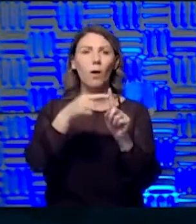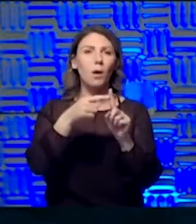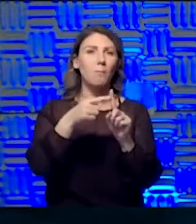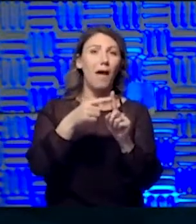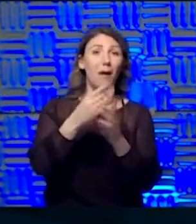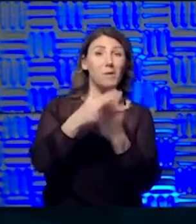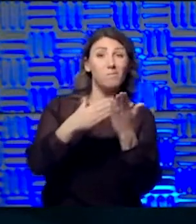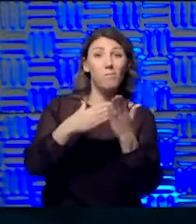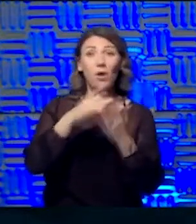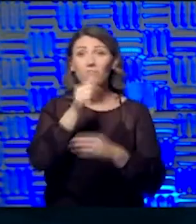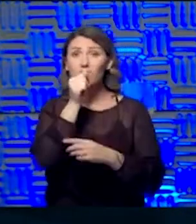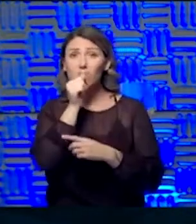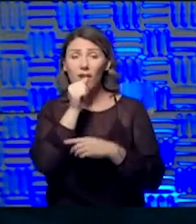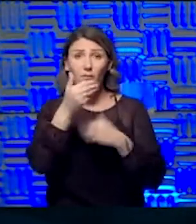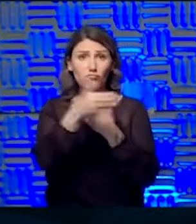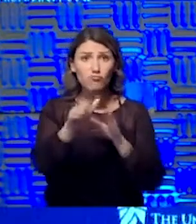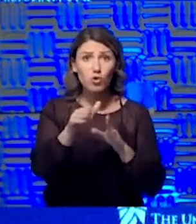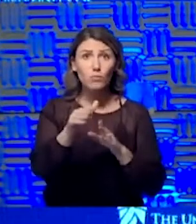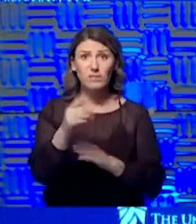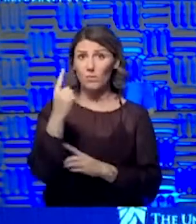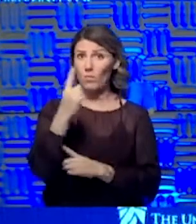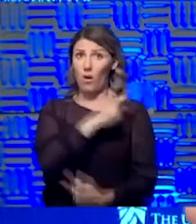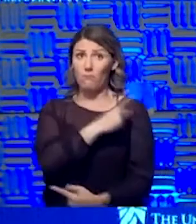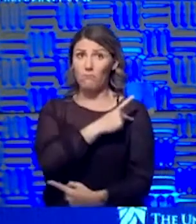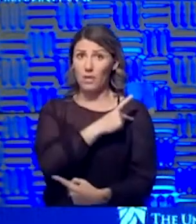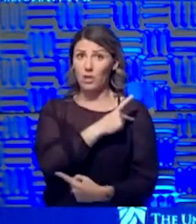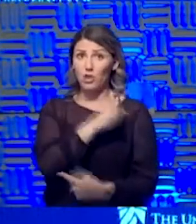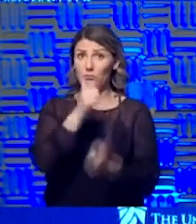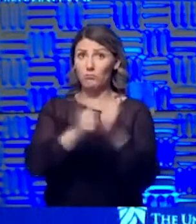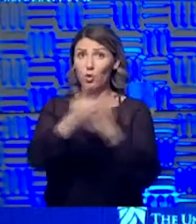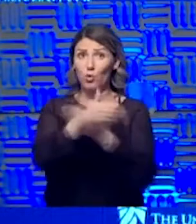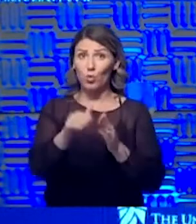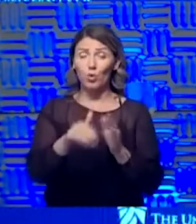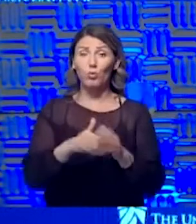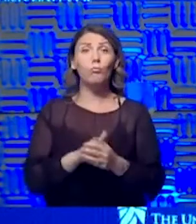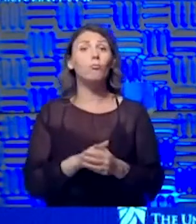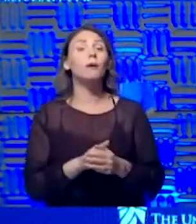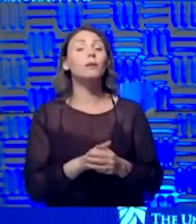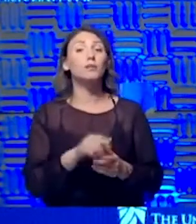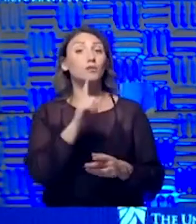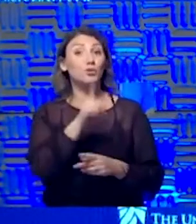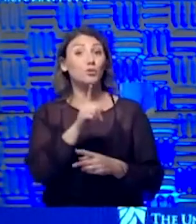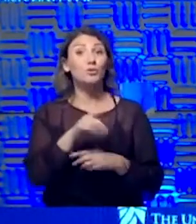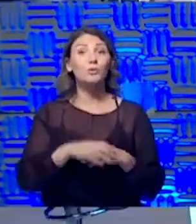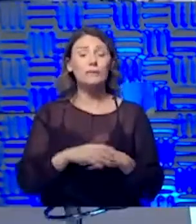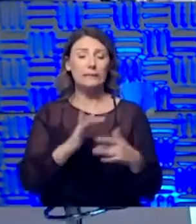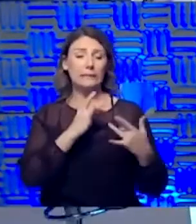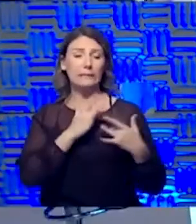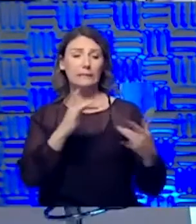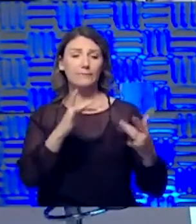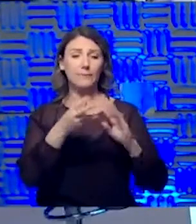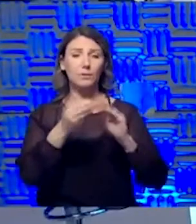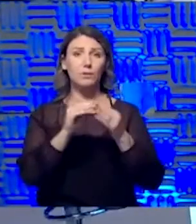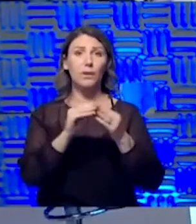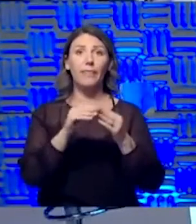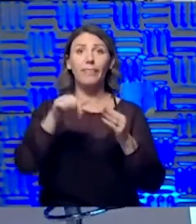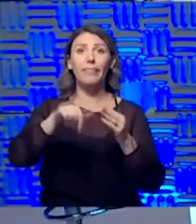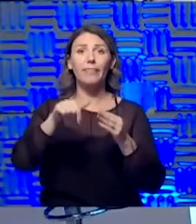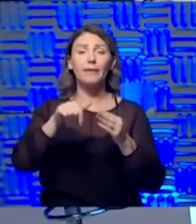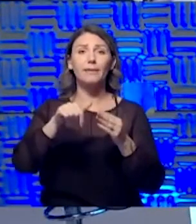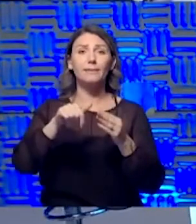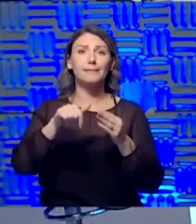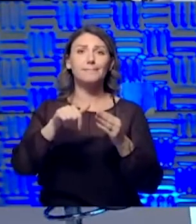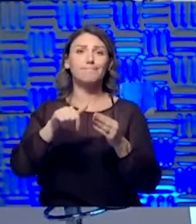one patient per room right now? Two great questions, Tammy. Sure. You know, our typical census on this campus